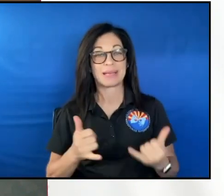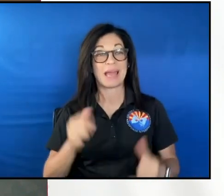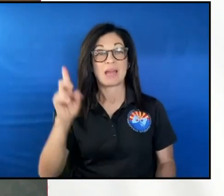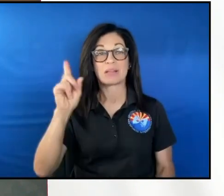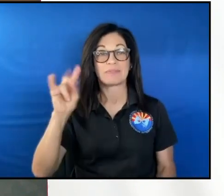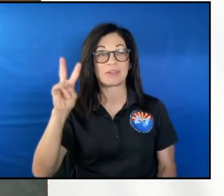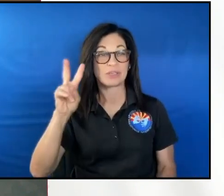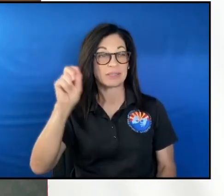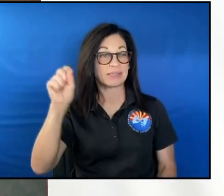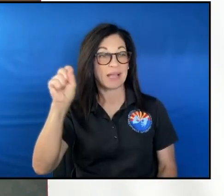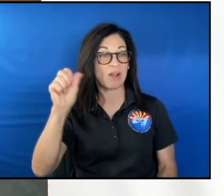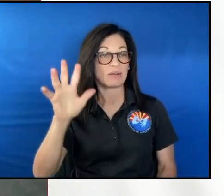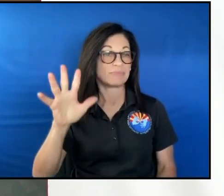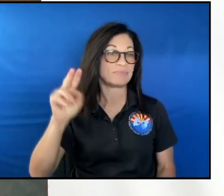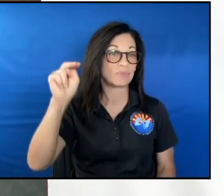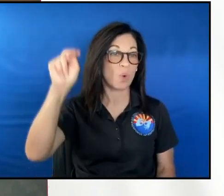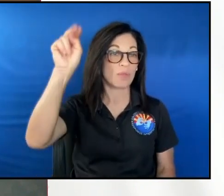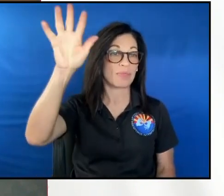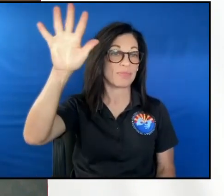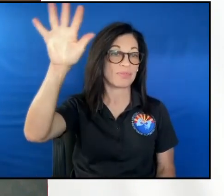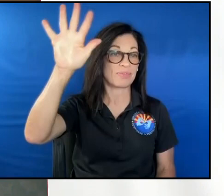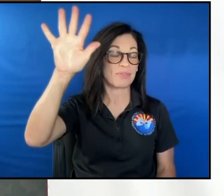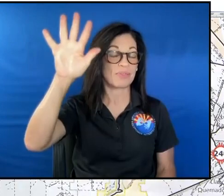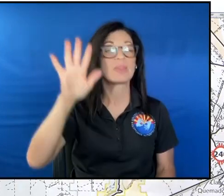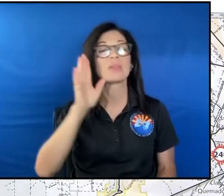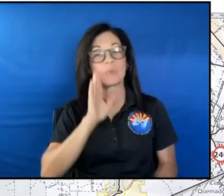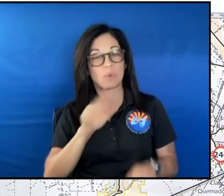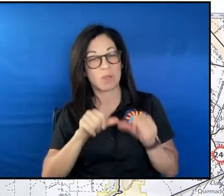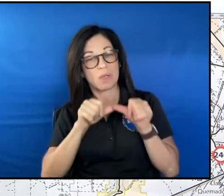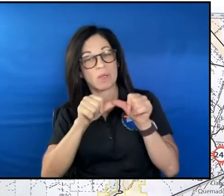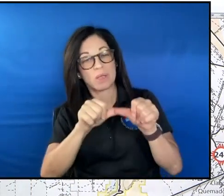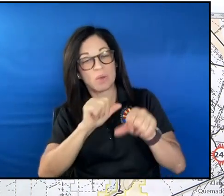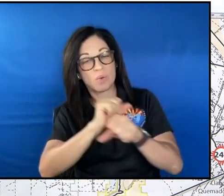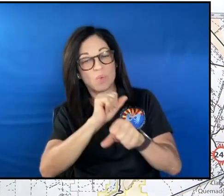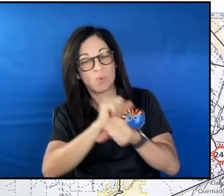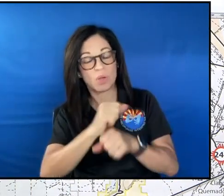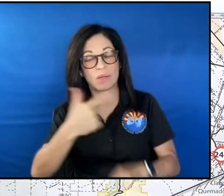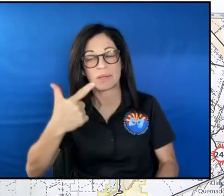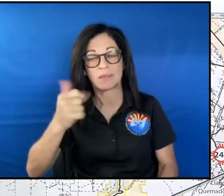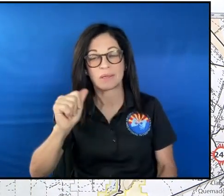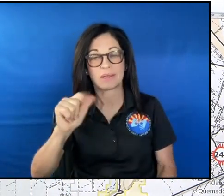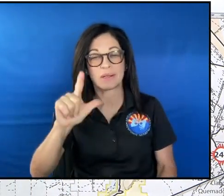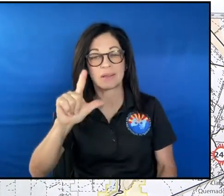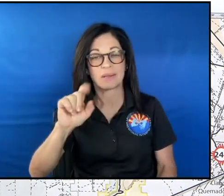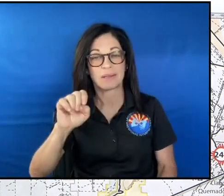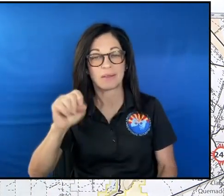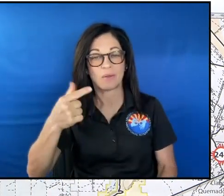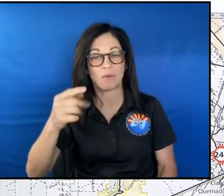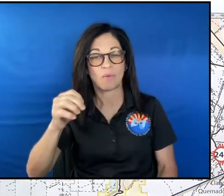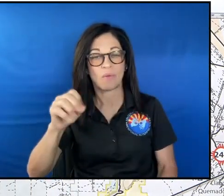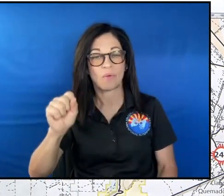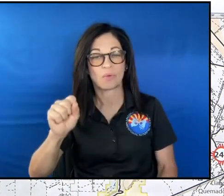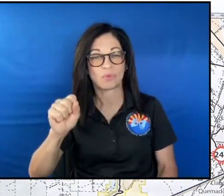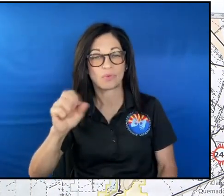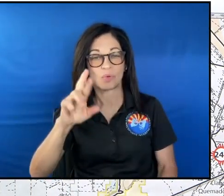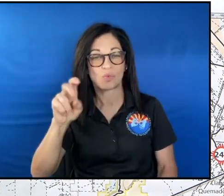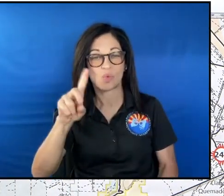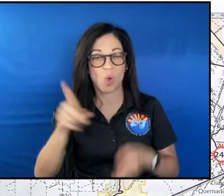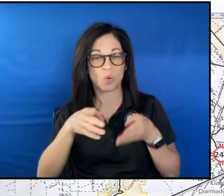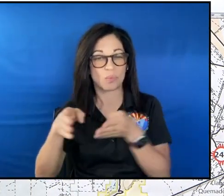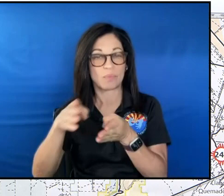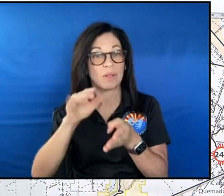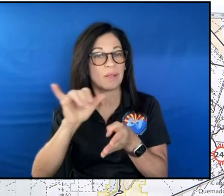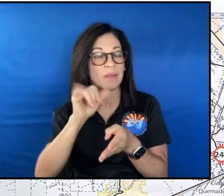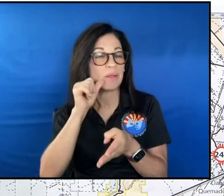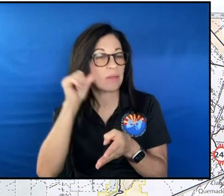here, they're going to be continuing to work the Gallegos Road, you know, as they're doing yesterday.